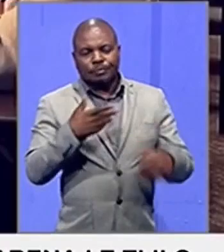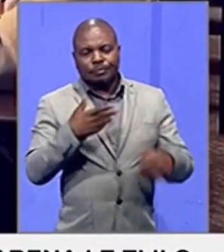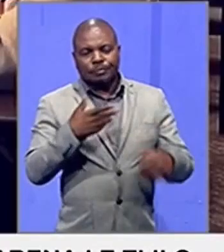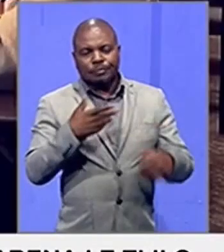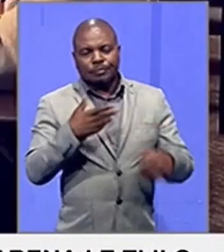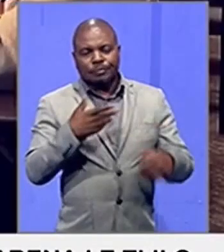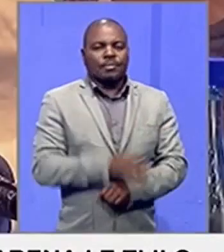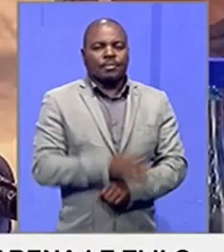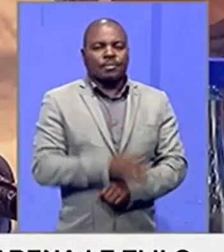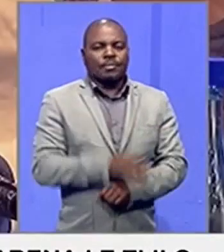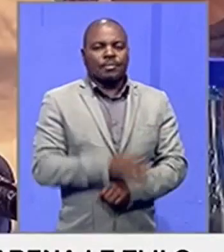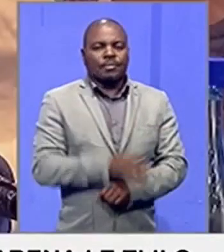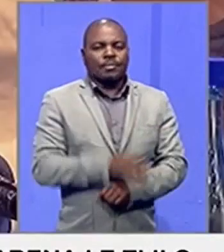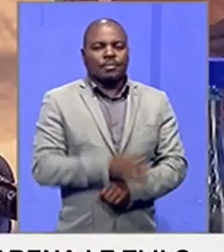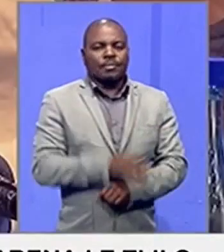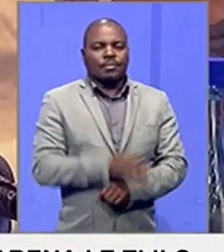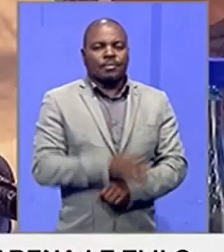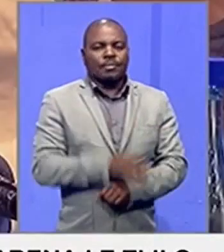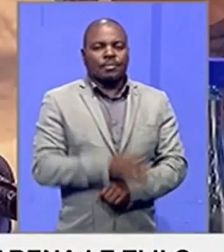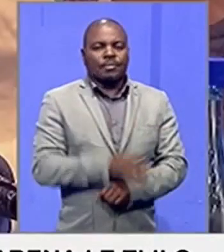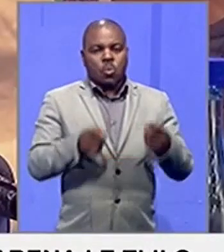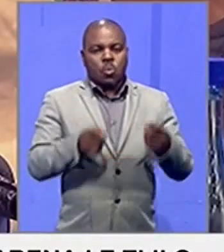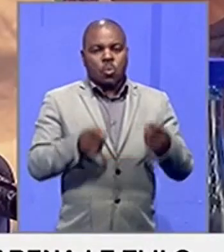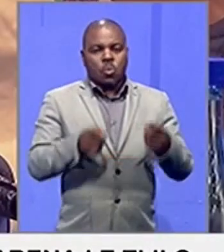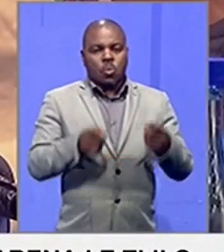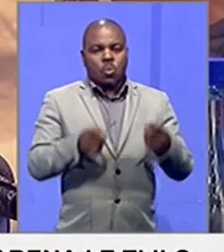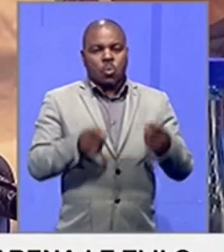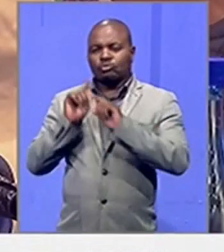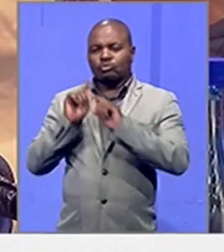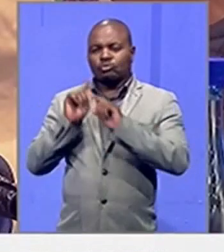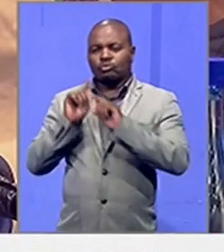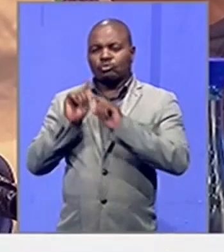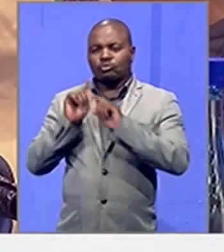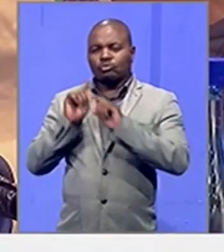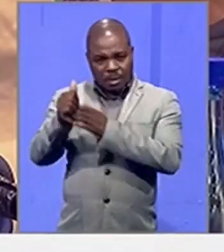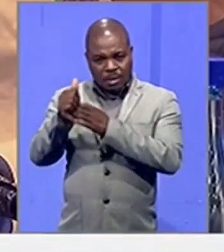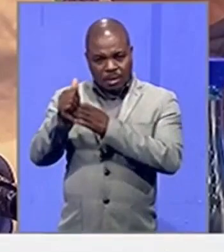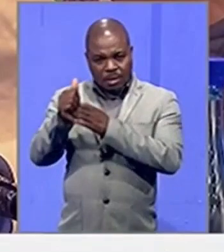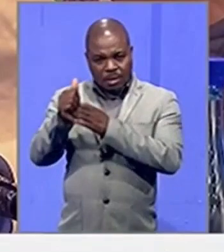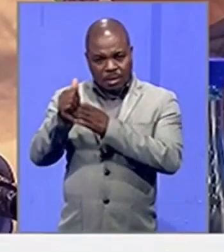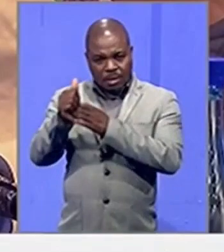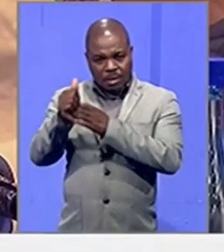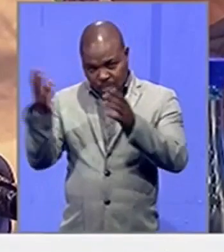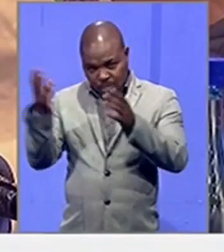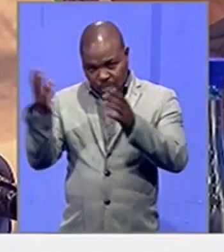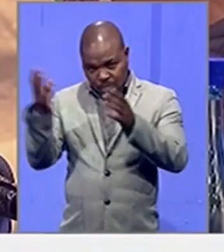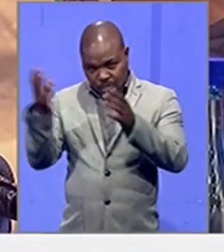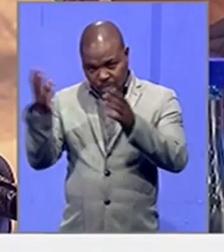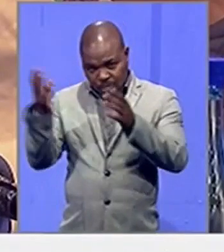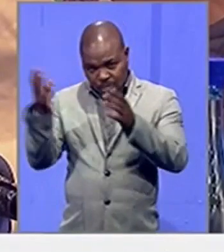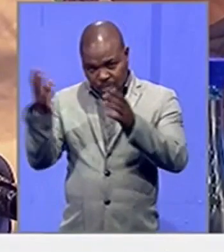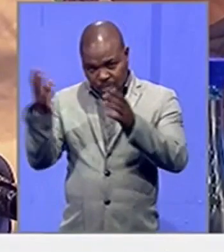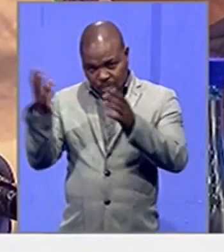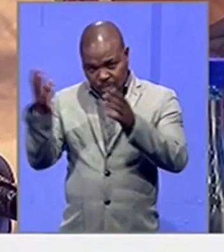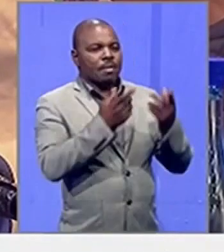said to different traditional leaders that they can go to the Department of